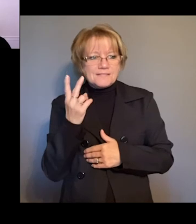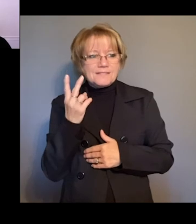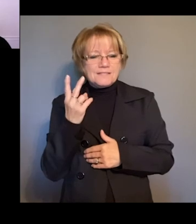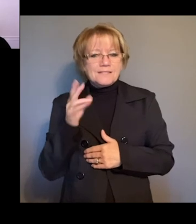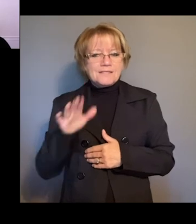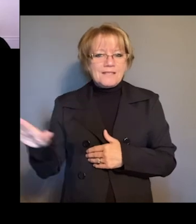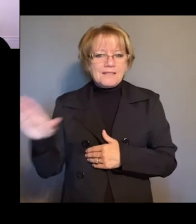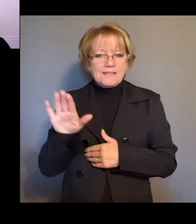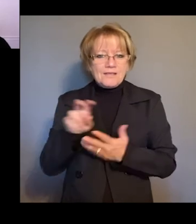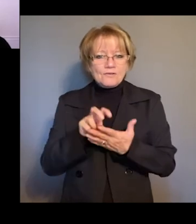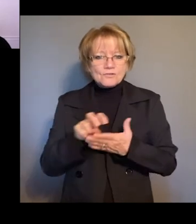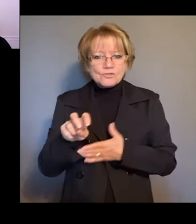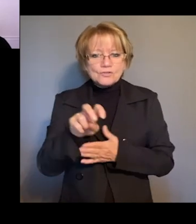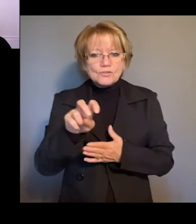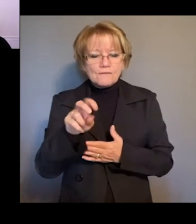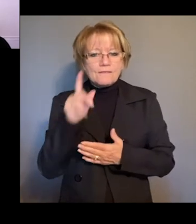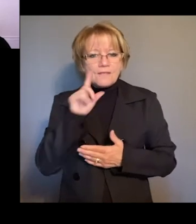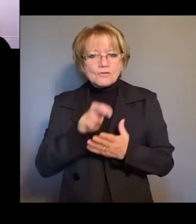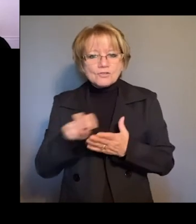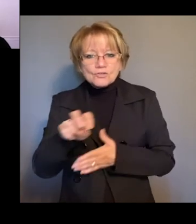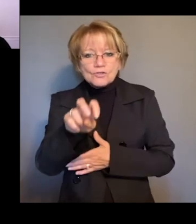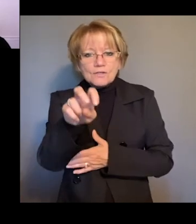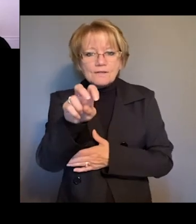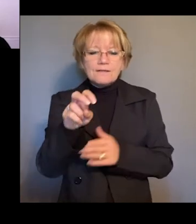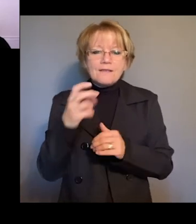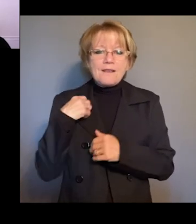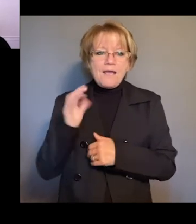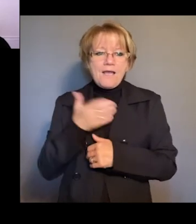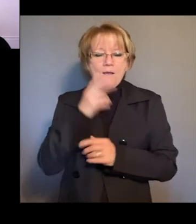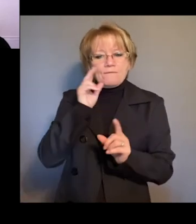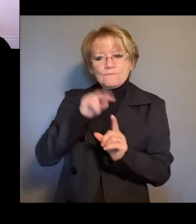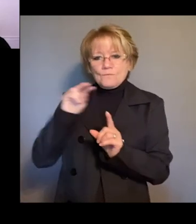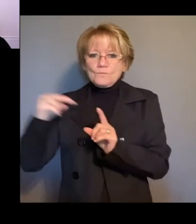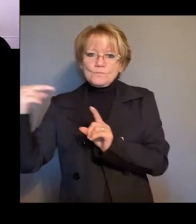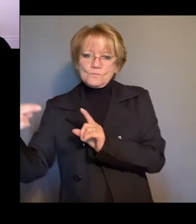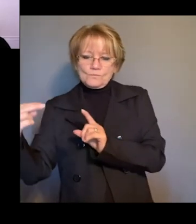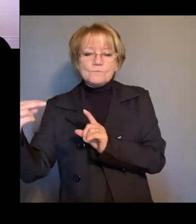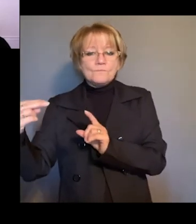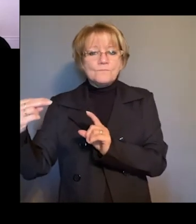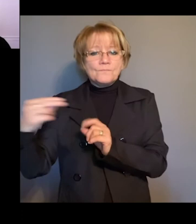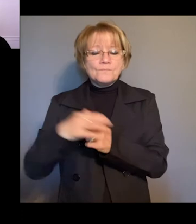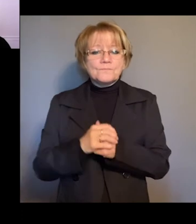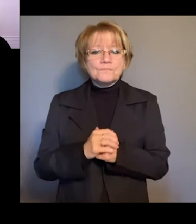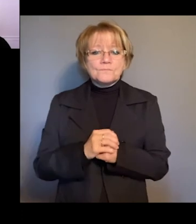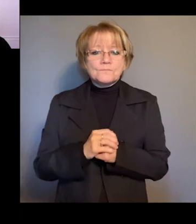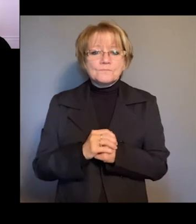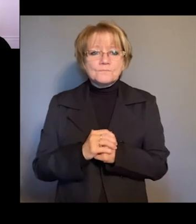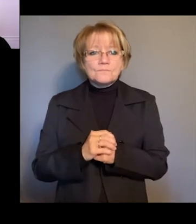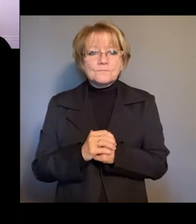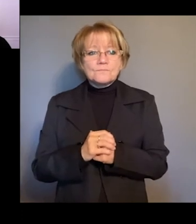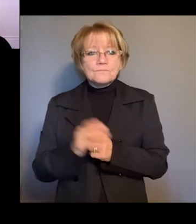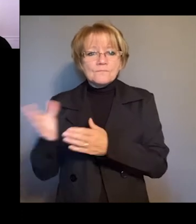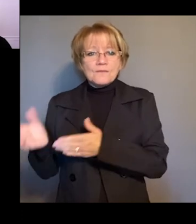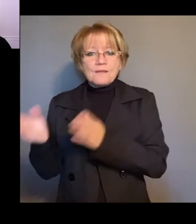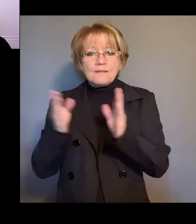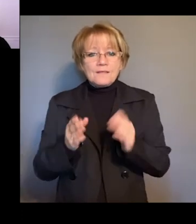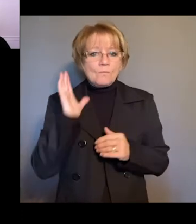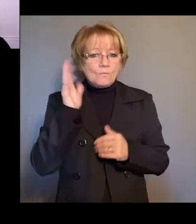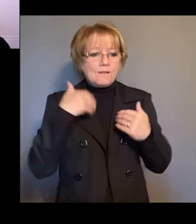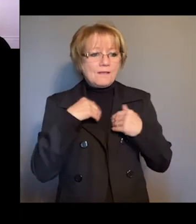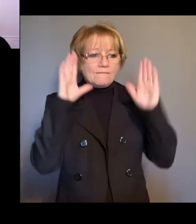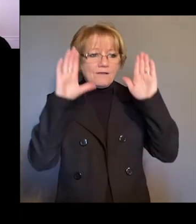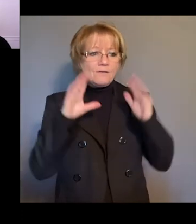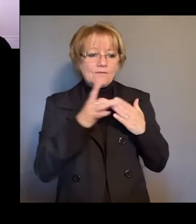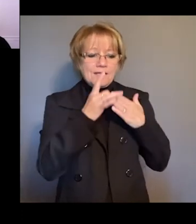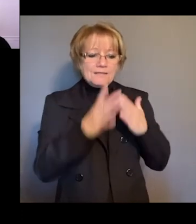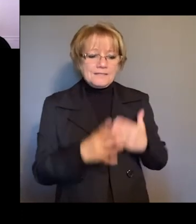it through our lens. And then I will have our great leaders in education, Serge Meniz, Dr.